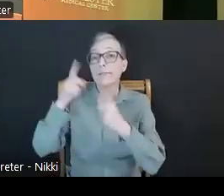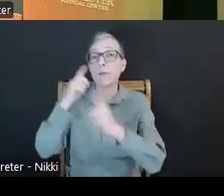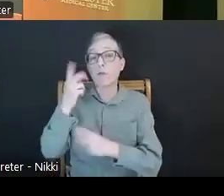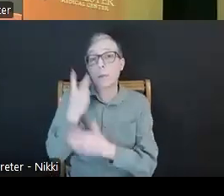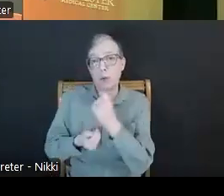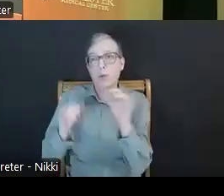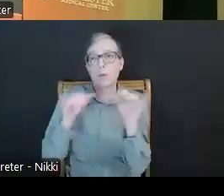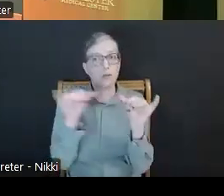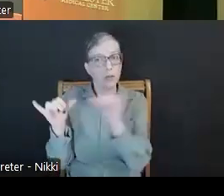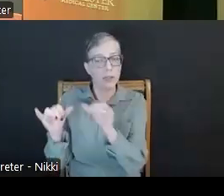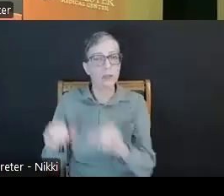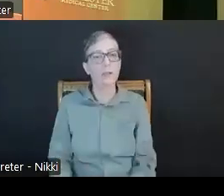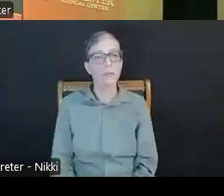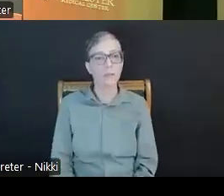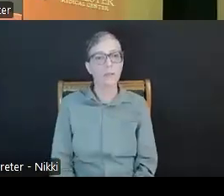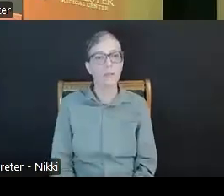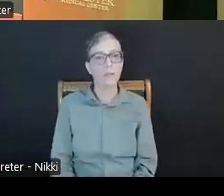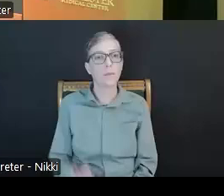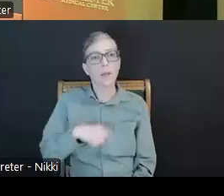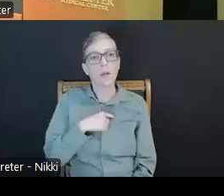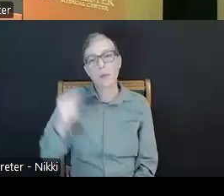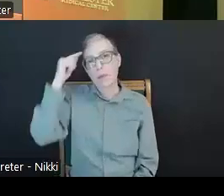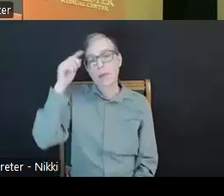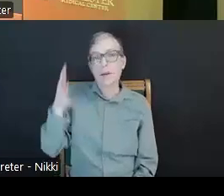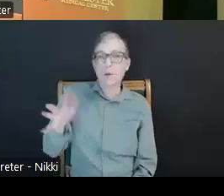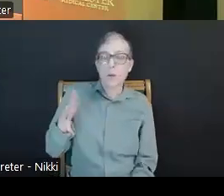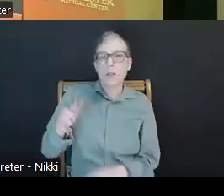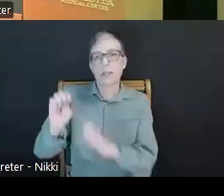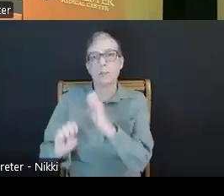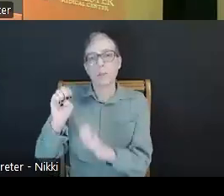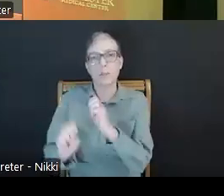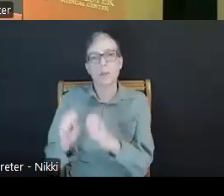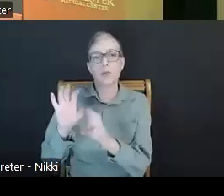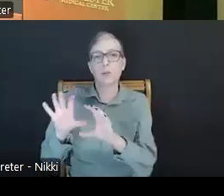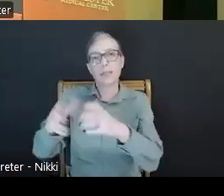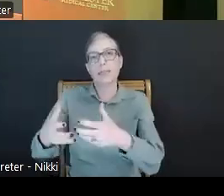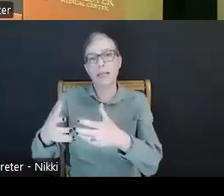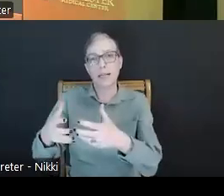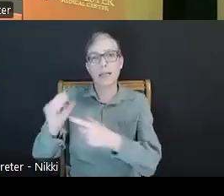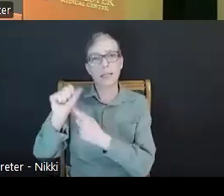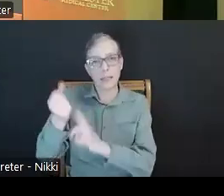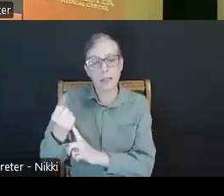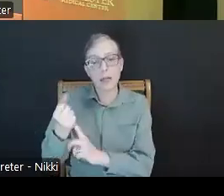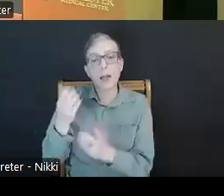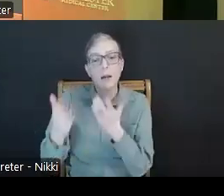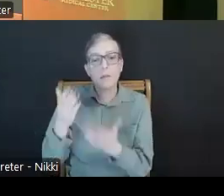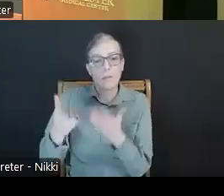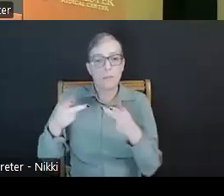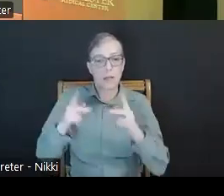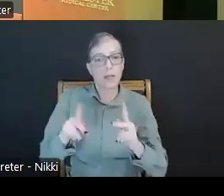that essentially the quasi-experimental setting affords us a conditionally causal interpretation of this